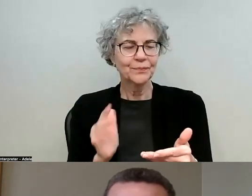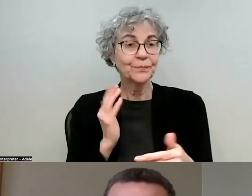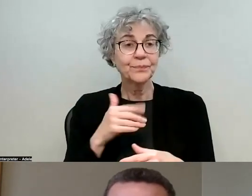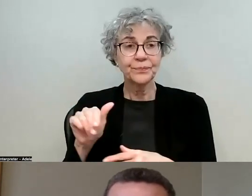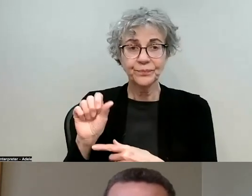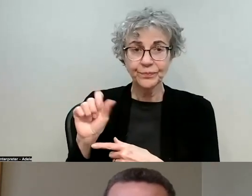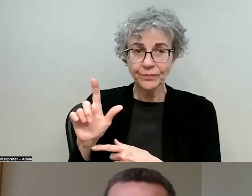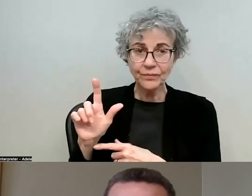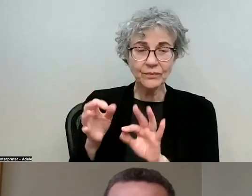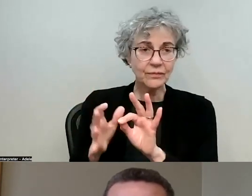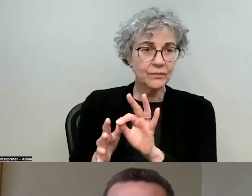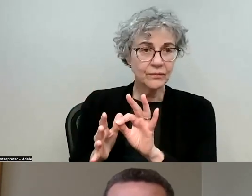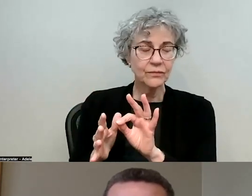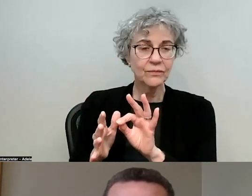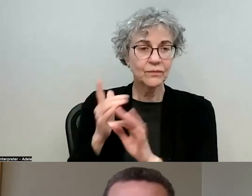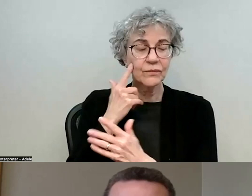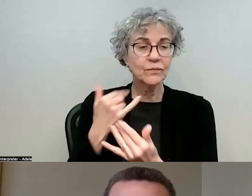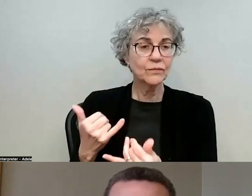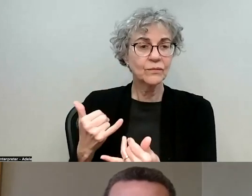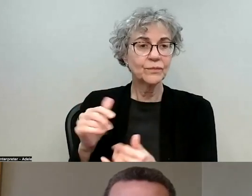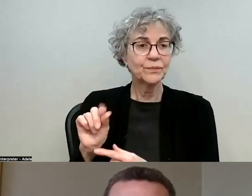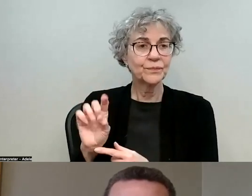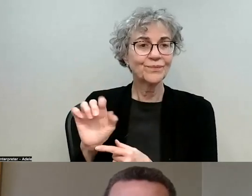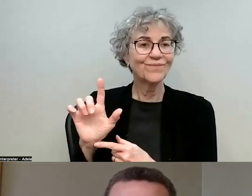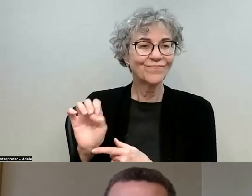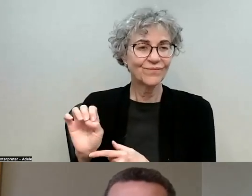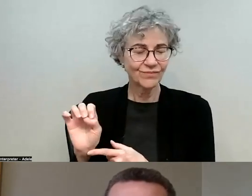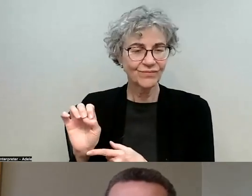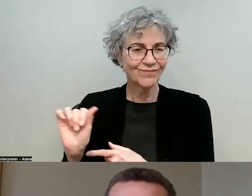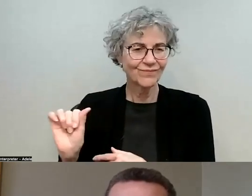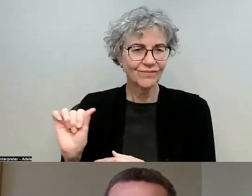ASL interpreter for today, Adele.